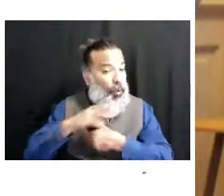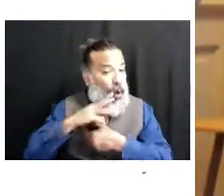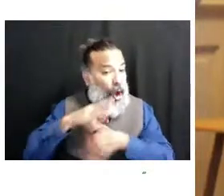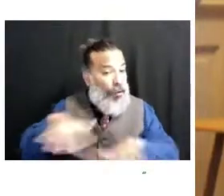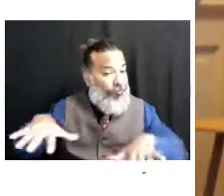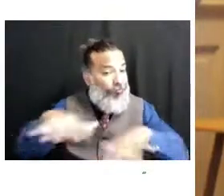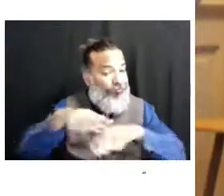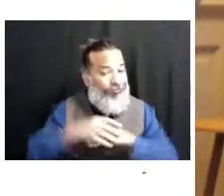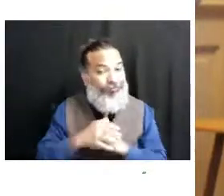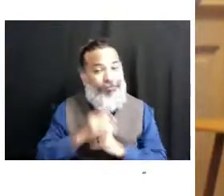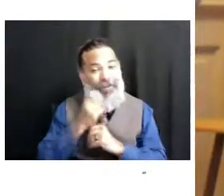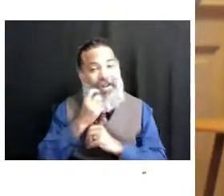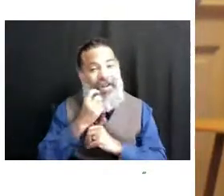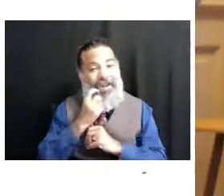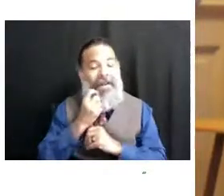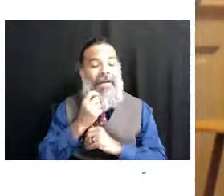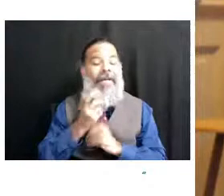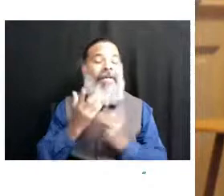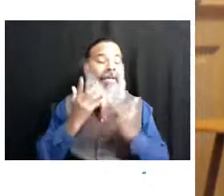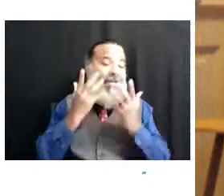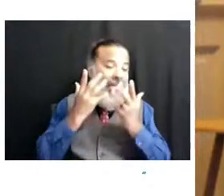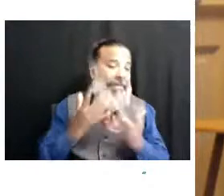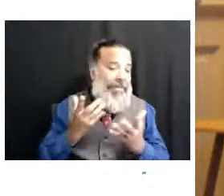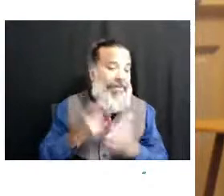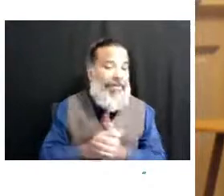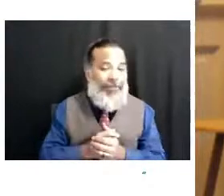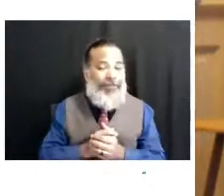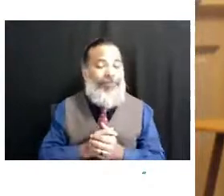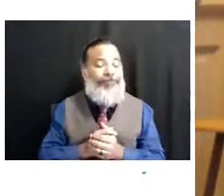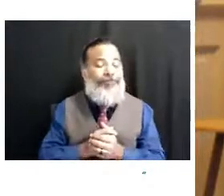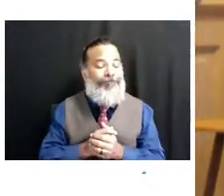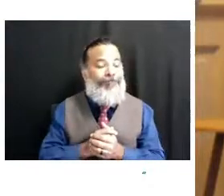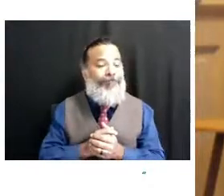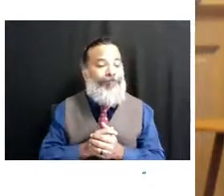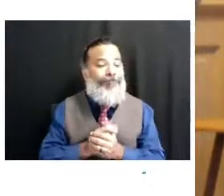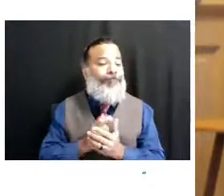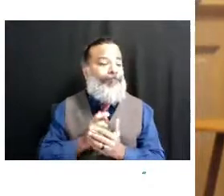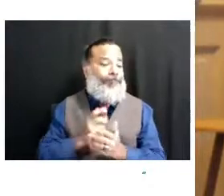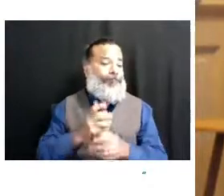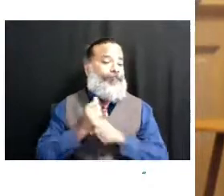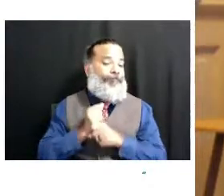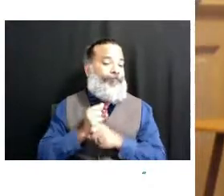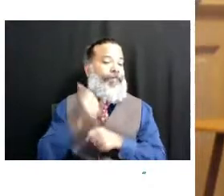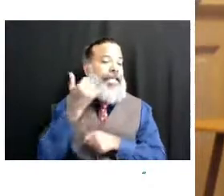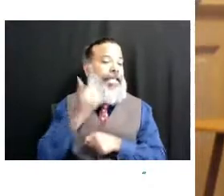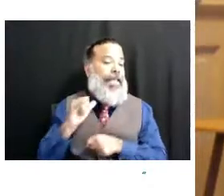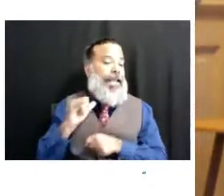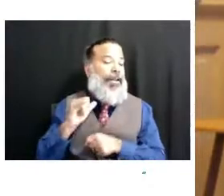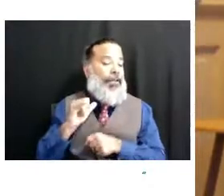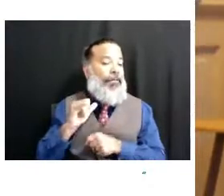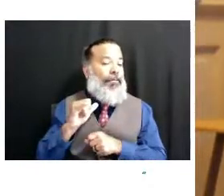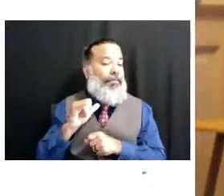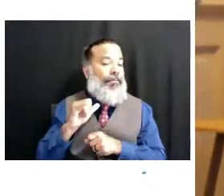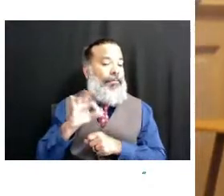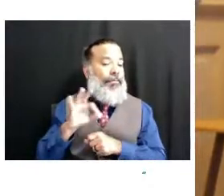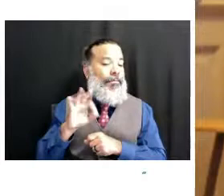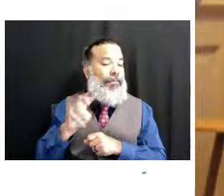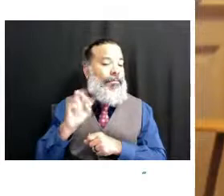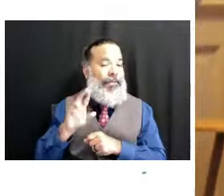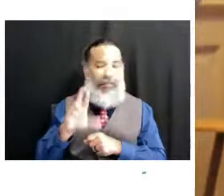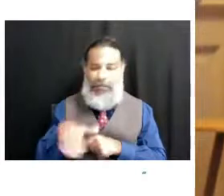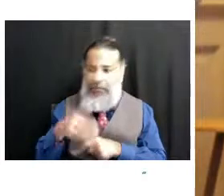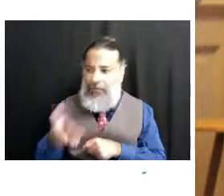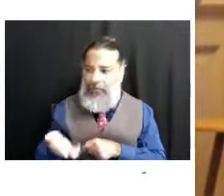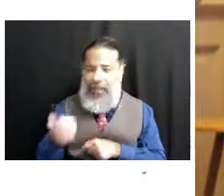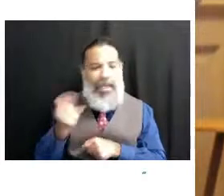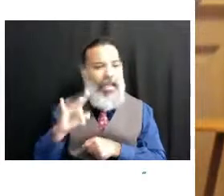and tragically, he develops yellow fever and dies in